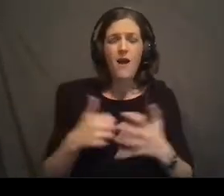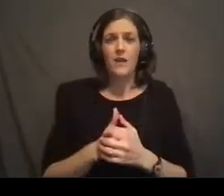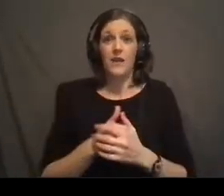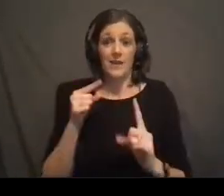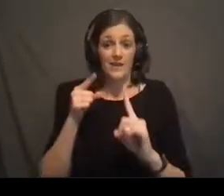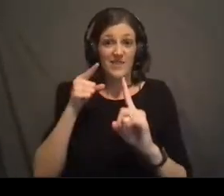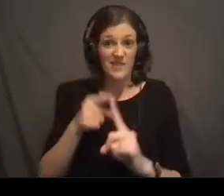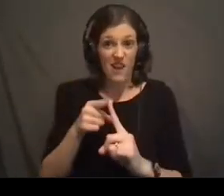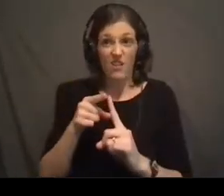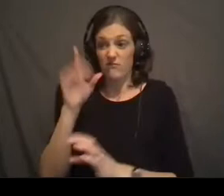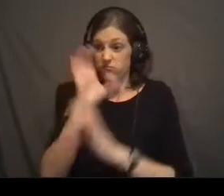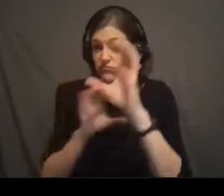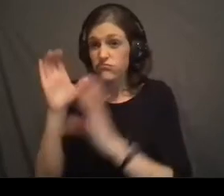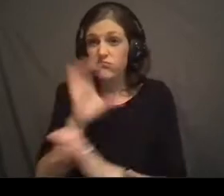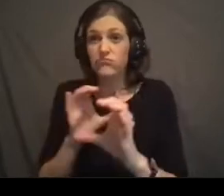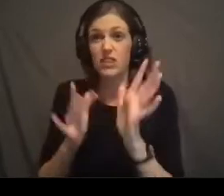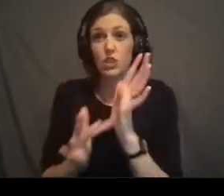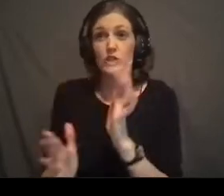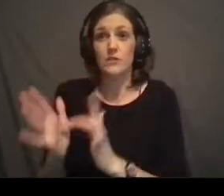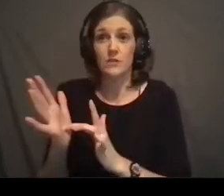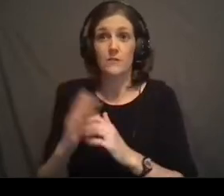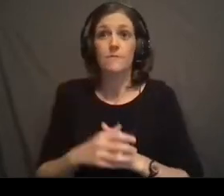until we go after Jesus.